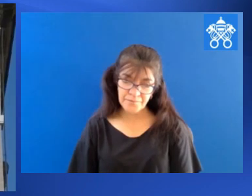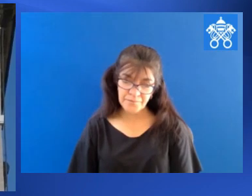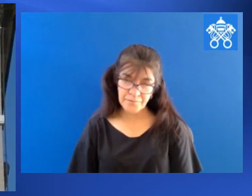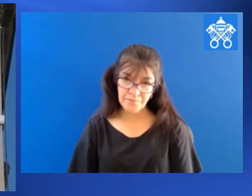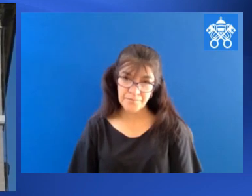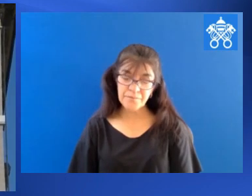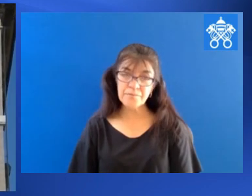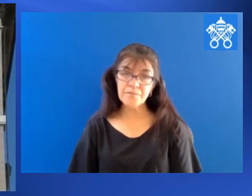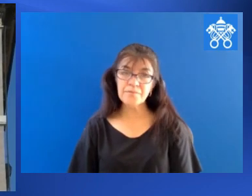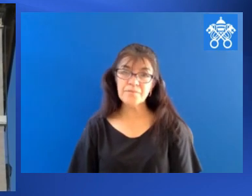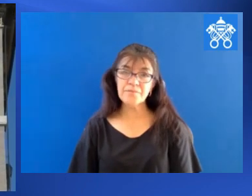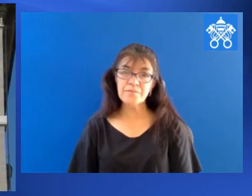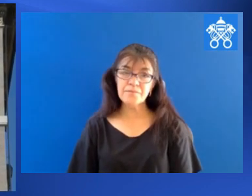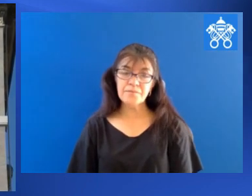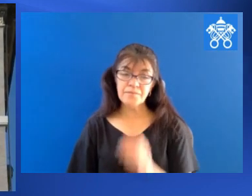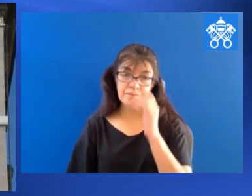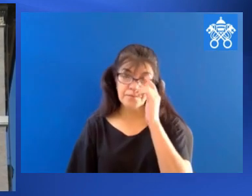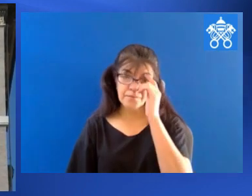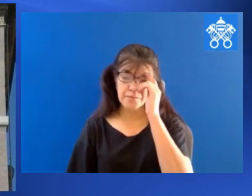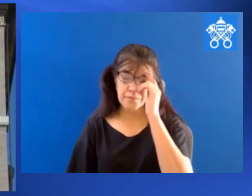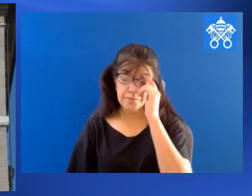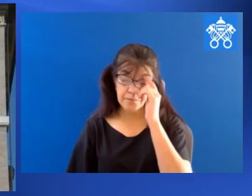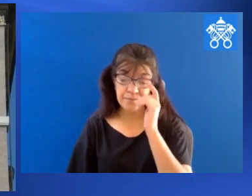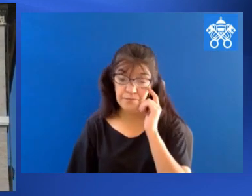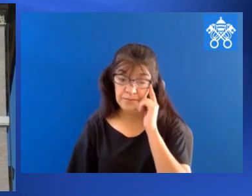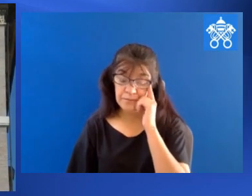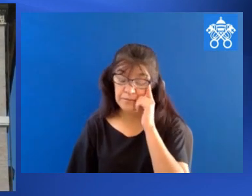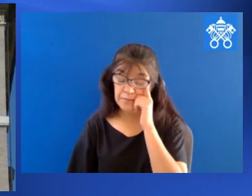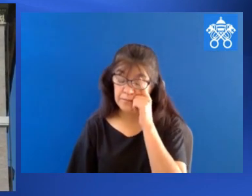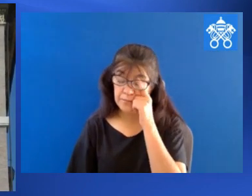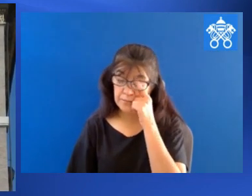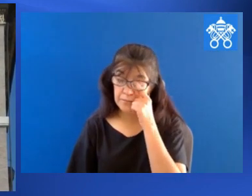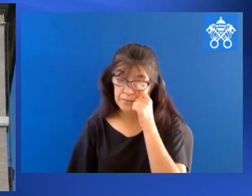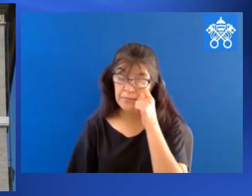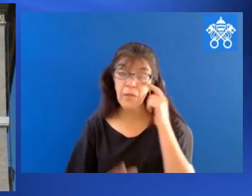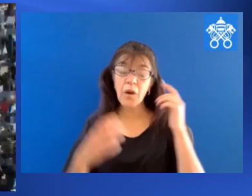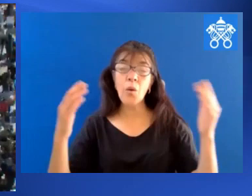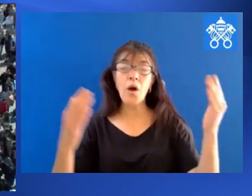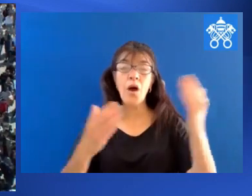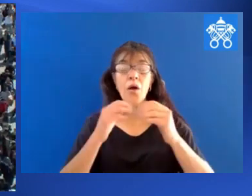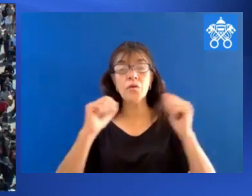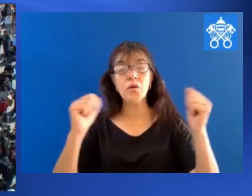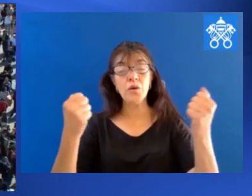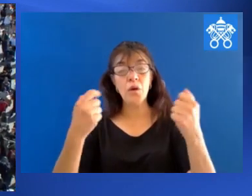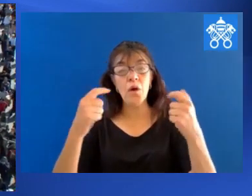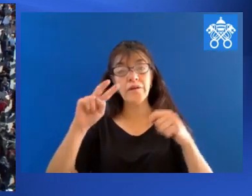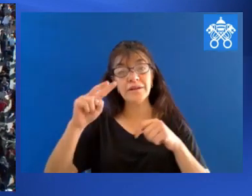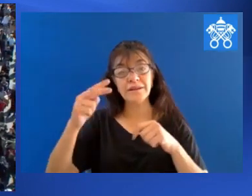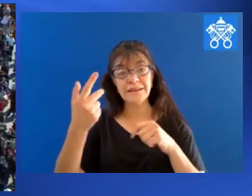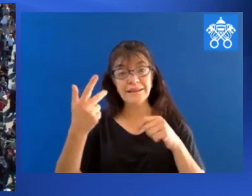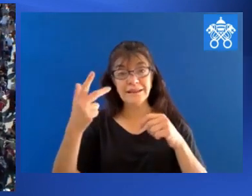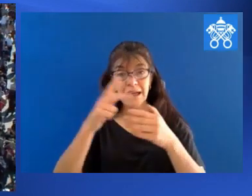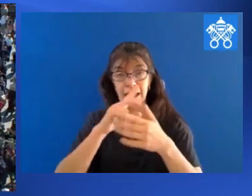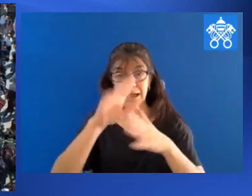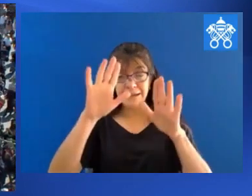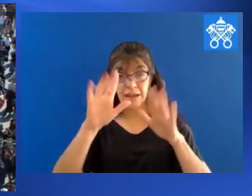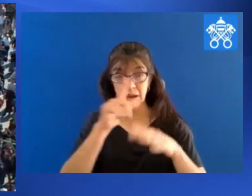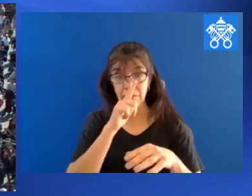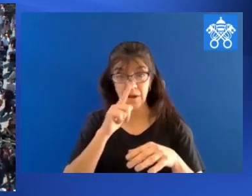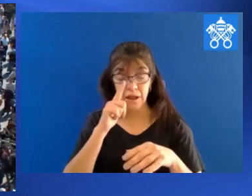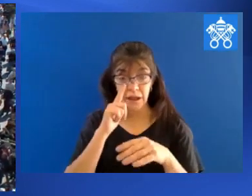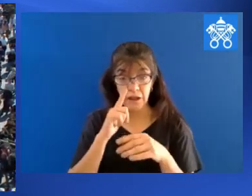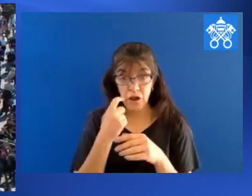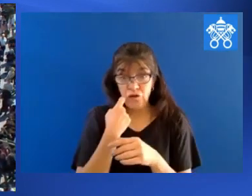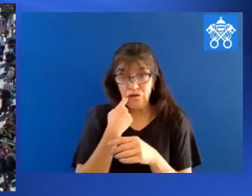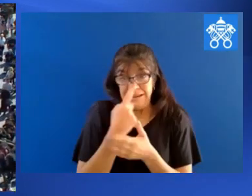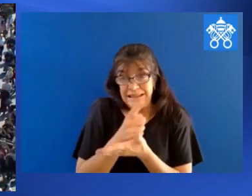sites around the world, welcome to you all on this second Sunday of Lent. This past week, Pope Francis made